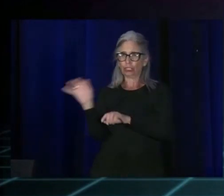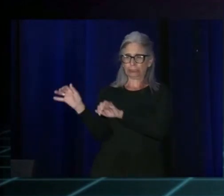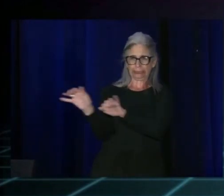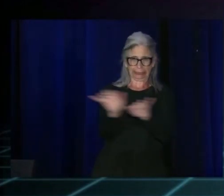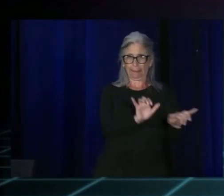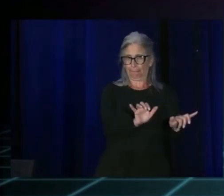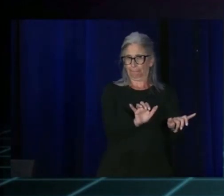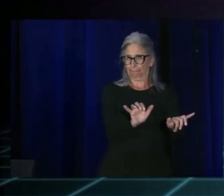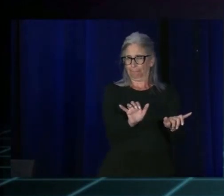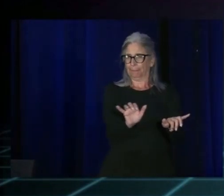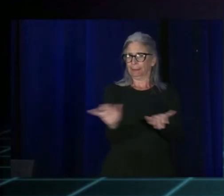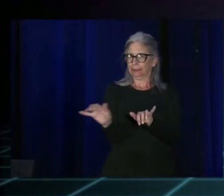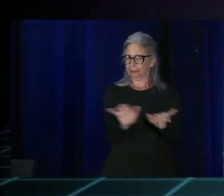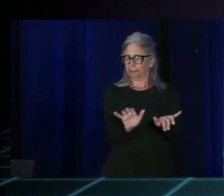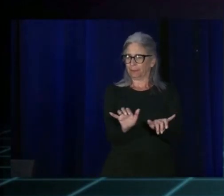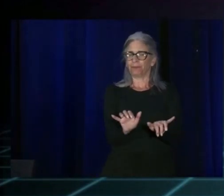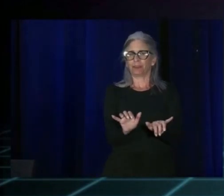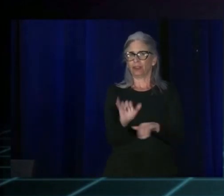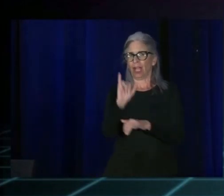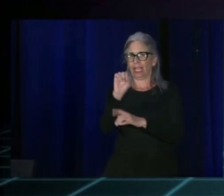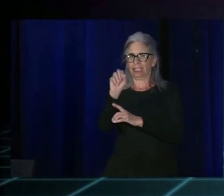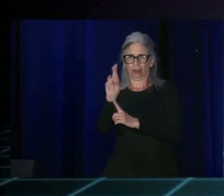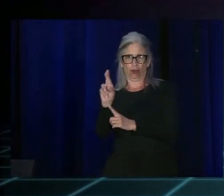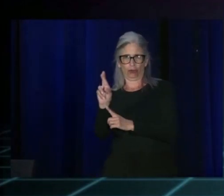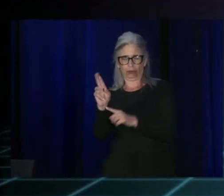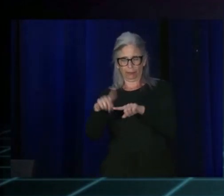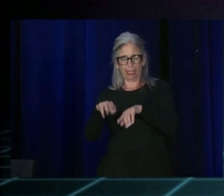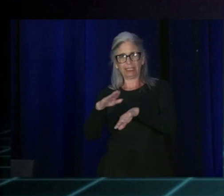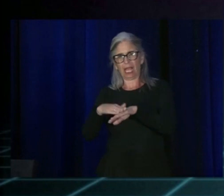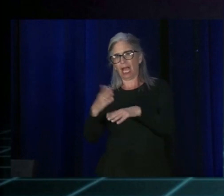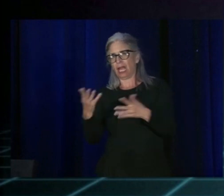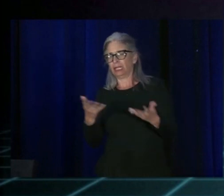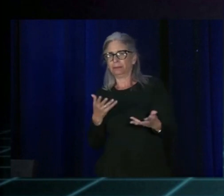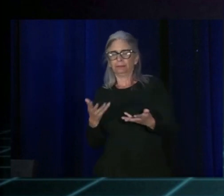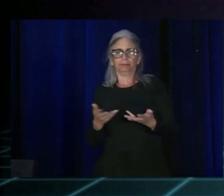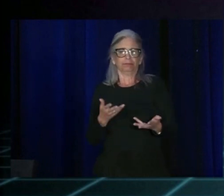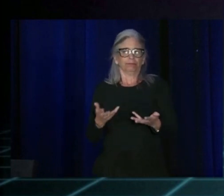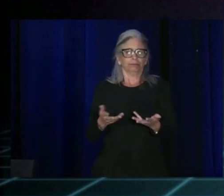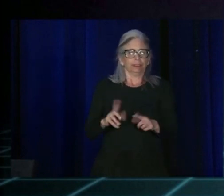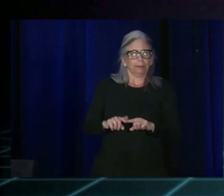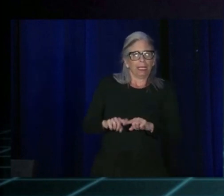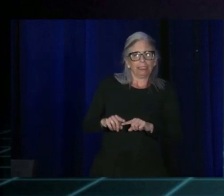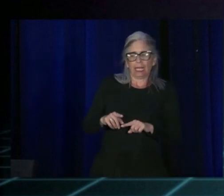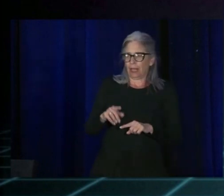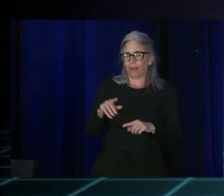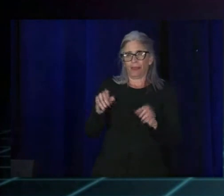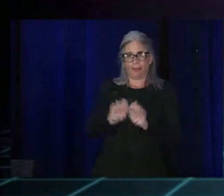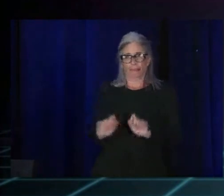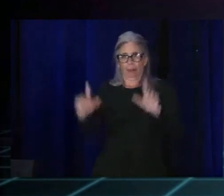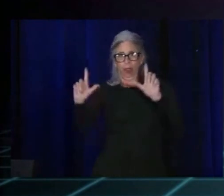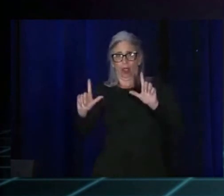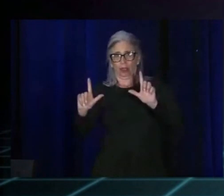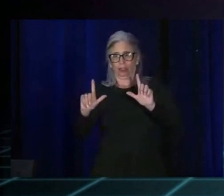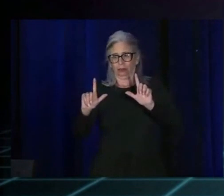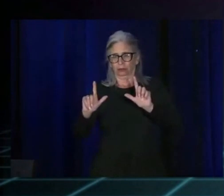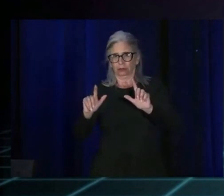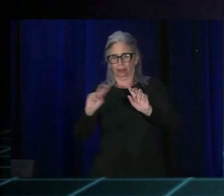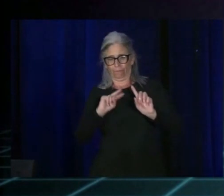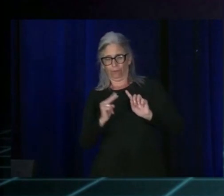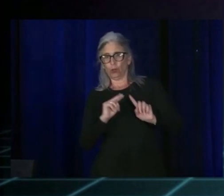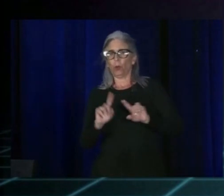similar to ISR based upon what this the blog posts do. But